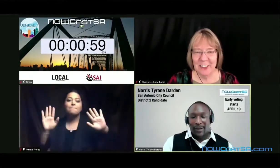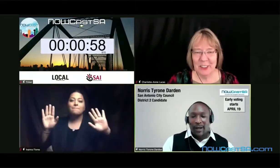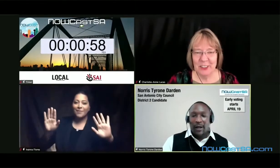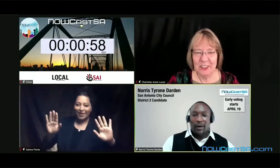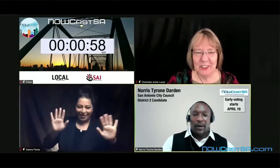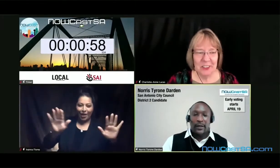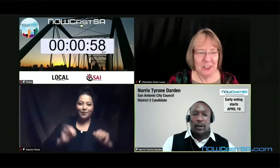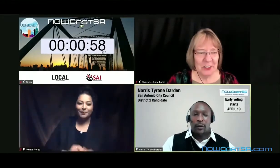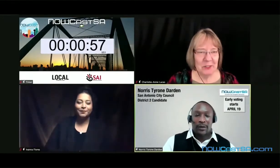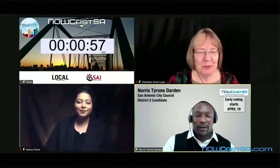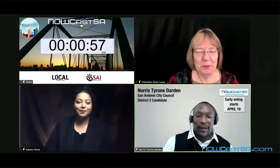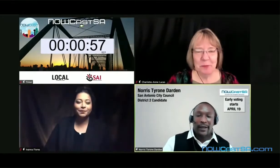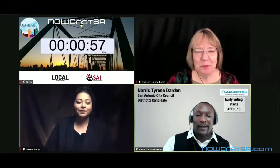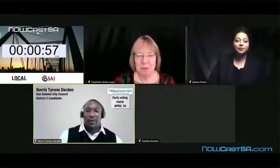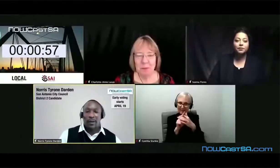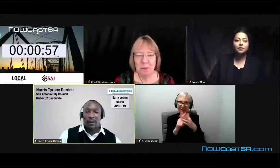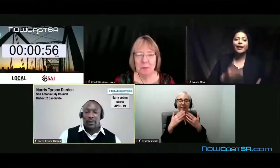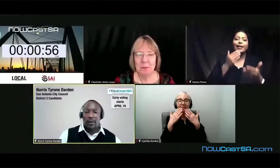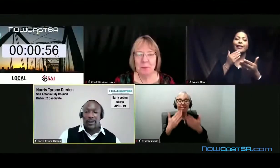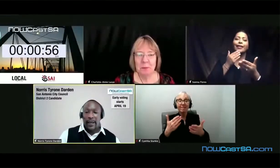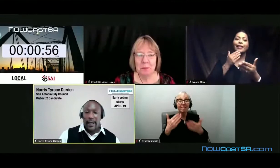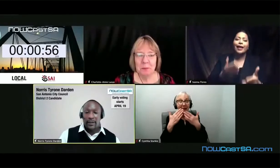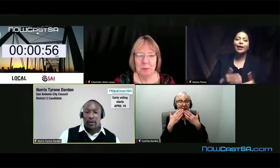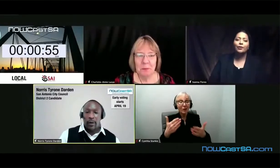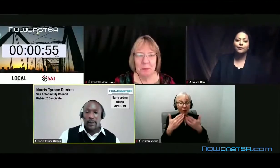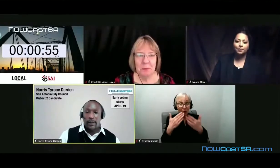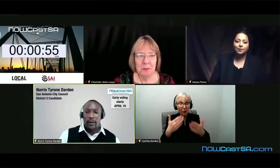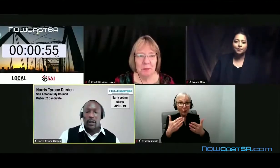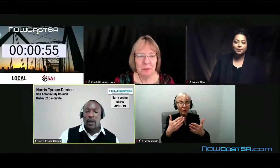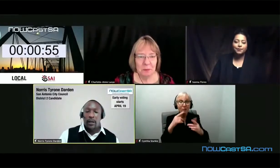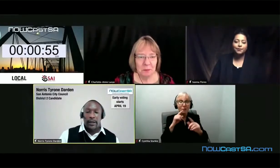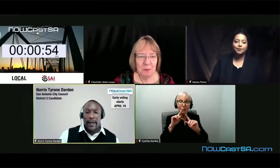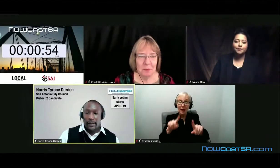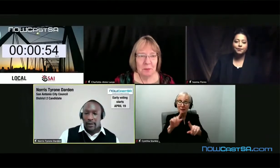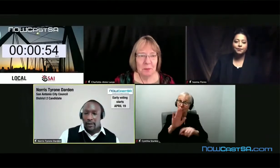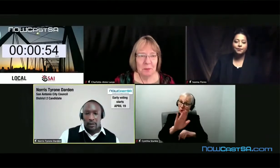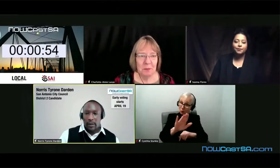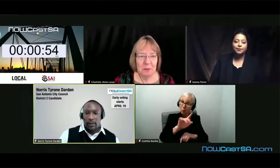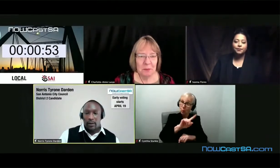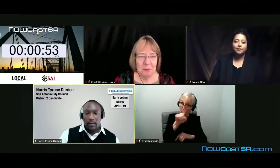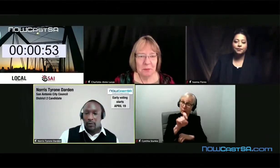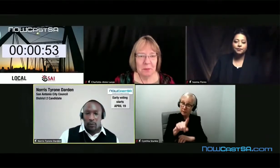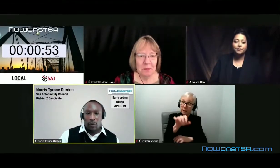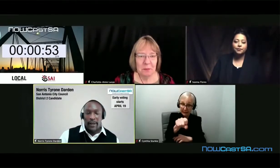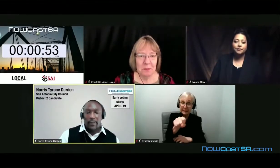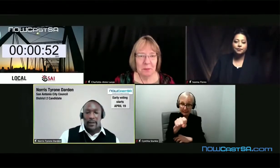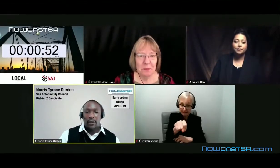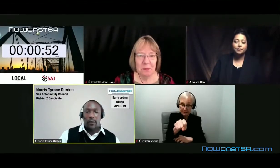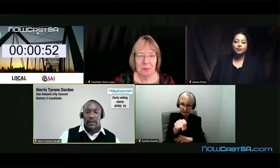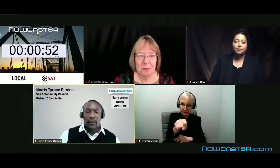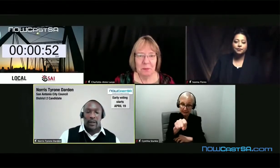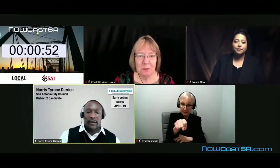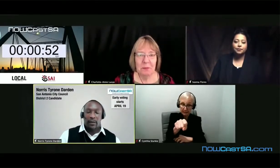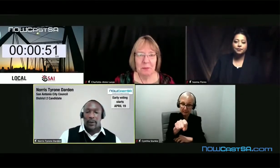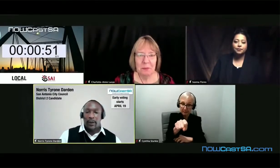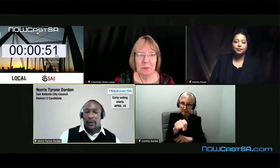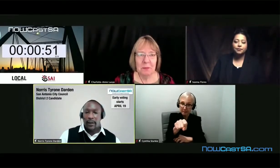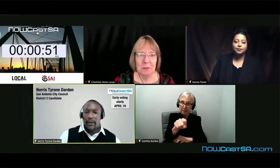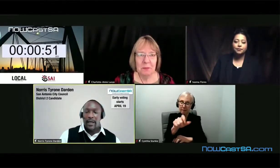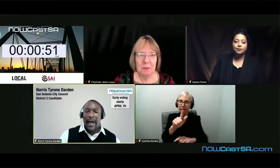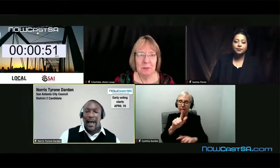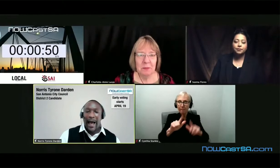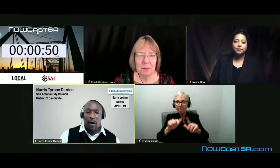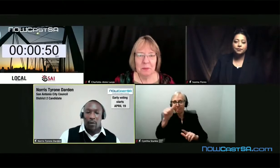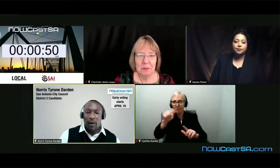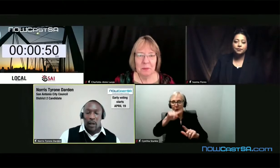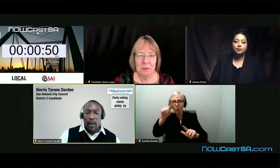There I go. Okay, so thank you. So to answer your question, yes. I want to make sure I answer the question, but I think the bigger thing